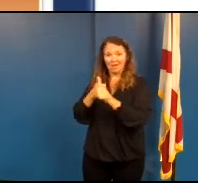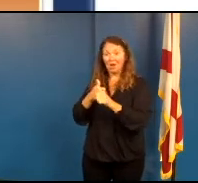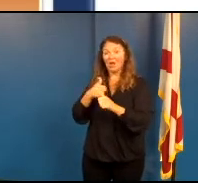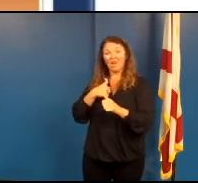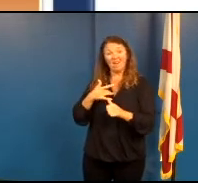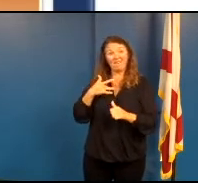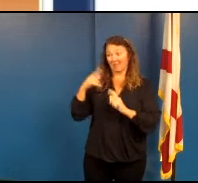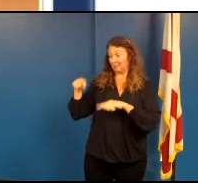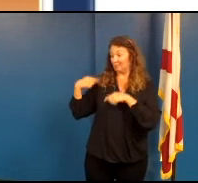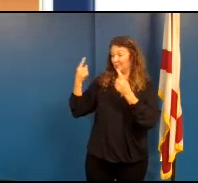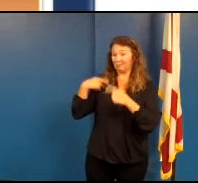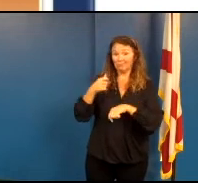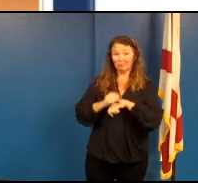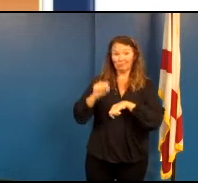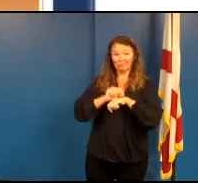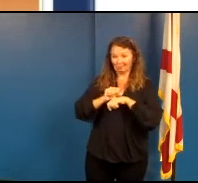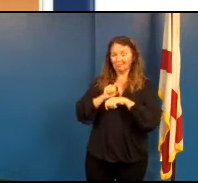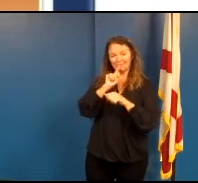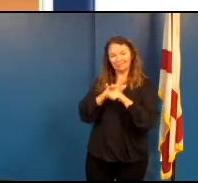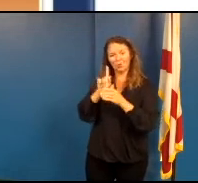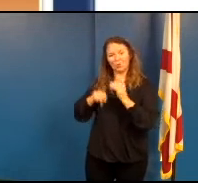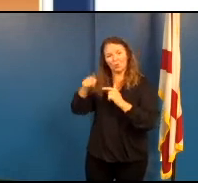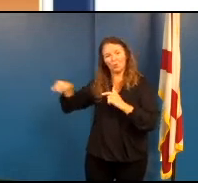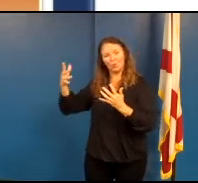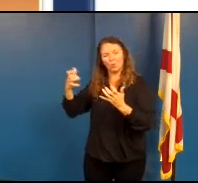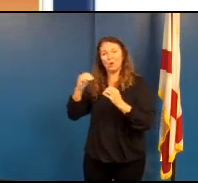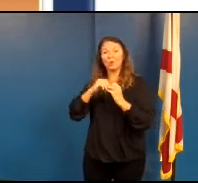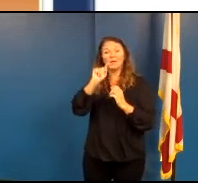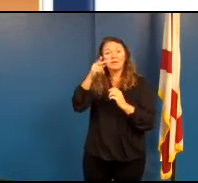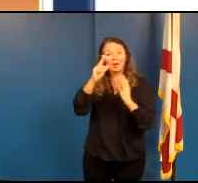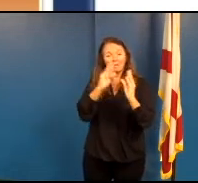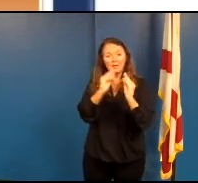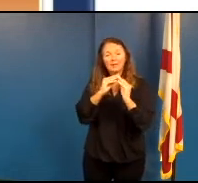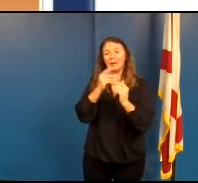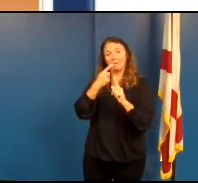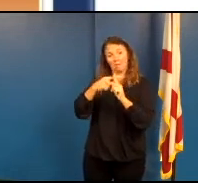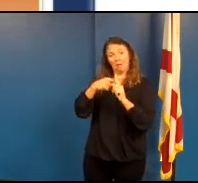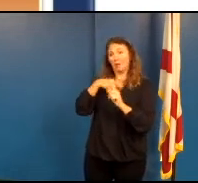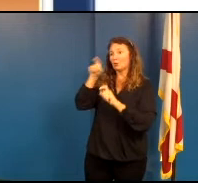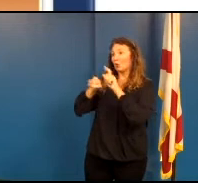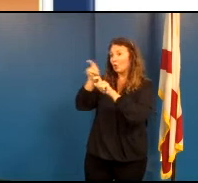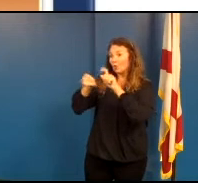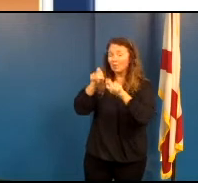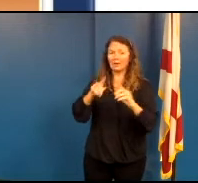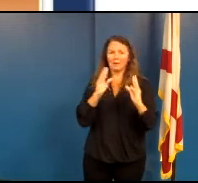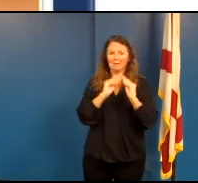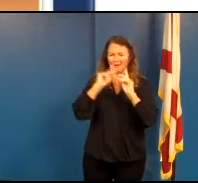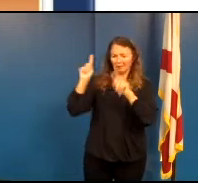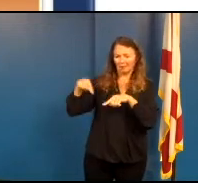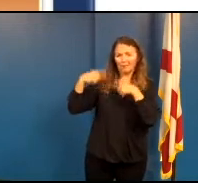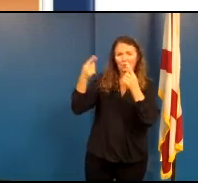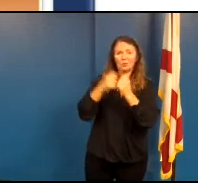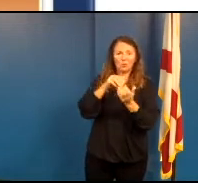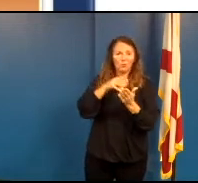reaffirmed those areas with our town halls and the surveys that we've done and the meetings that we had with students